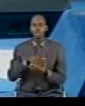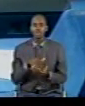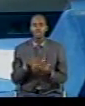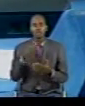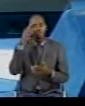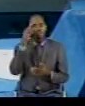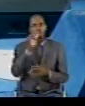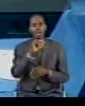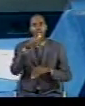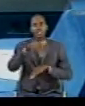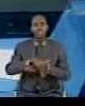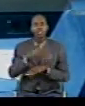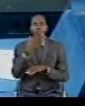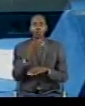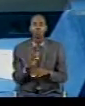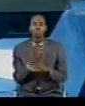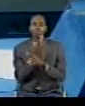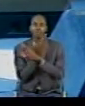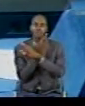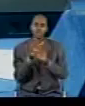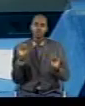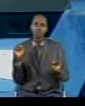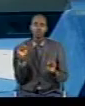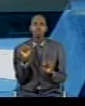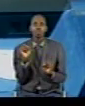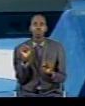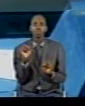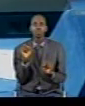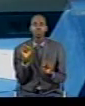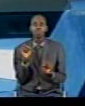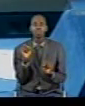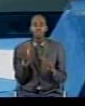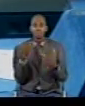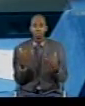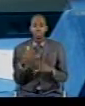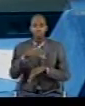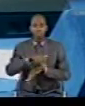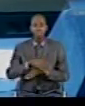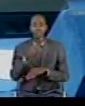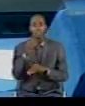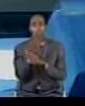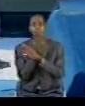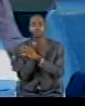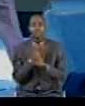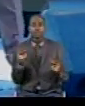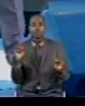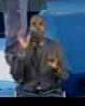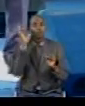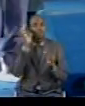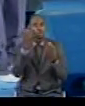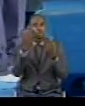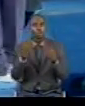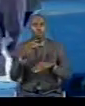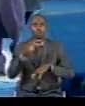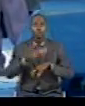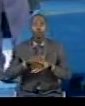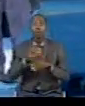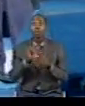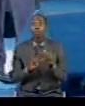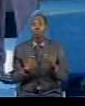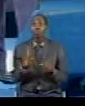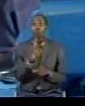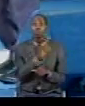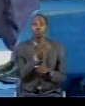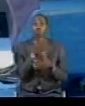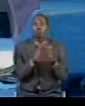night of redemption. Tonight, the redemption is going to come to everyone. Whatever